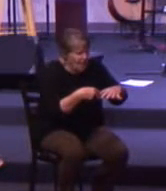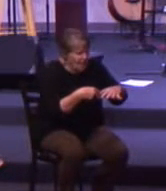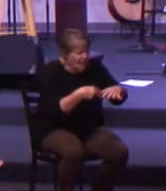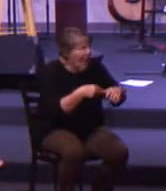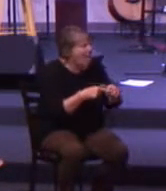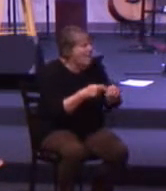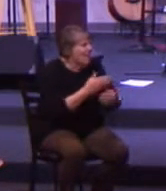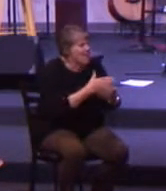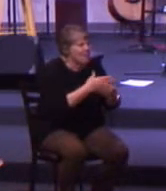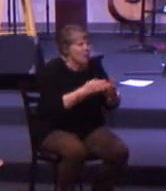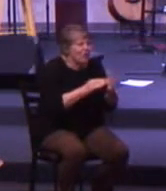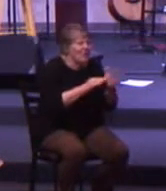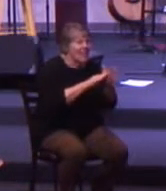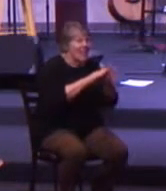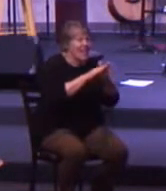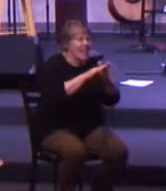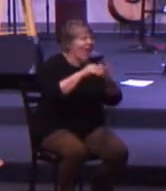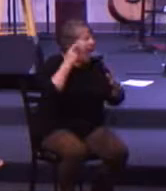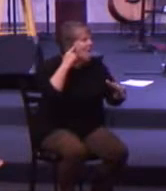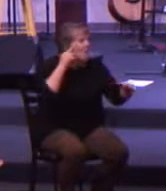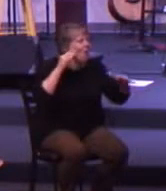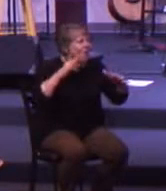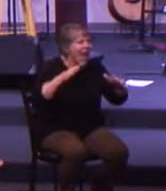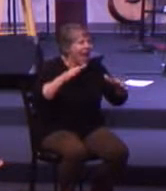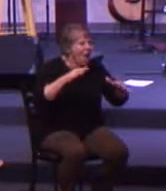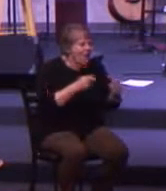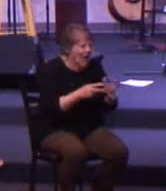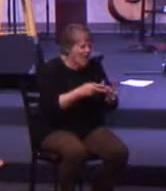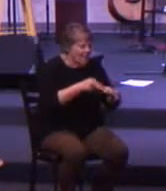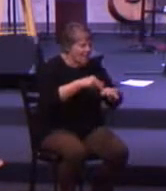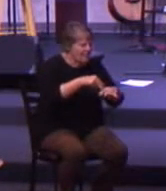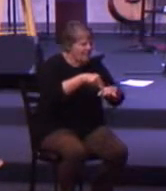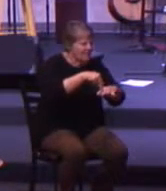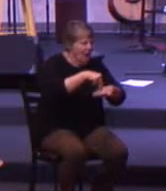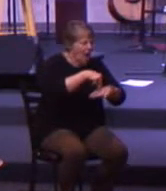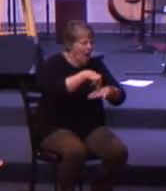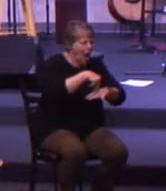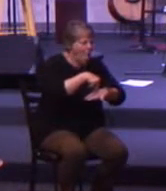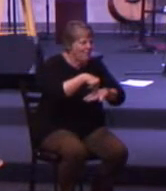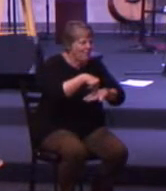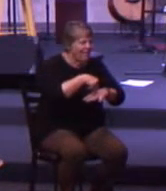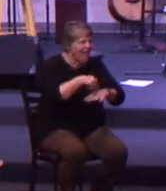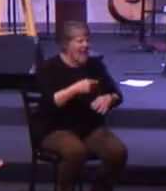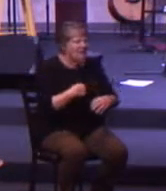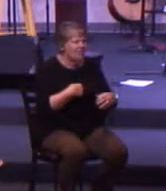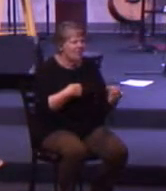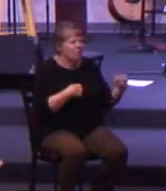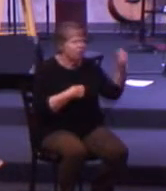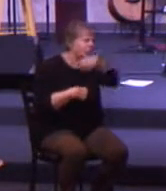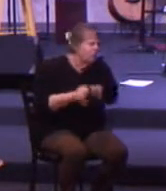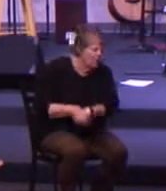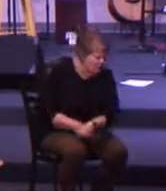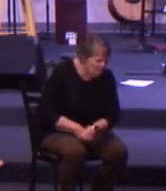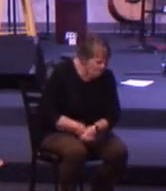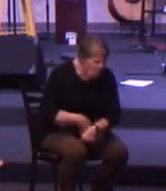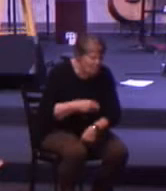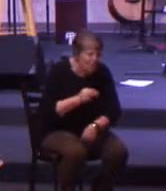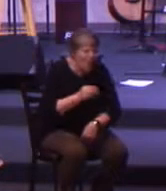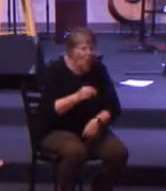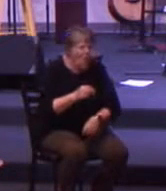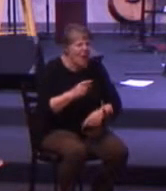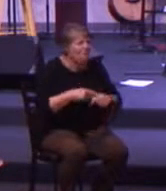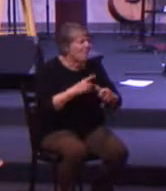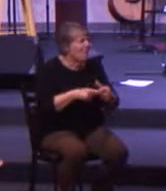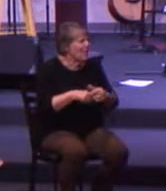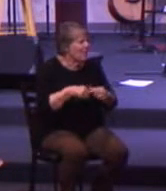music crescendos, they stand up a little more. And then they take like a bad swing once, and we're like, oh no, you can't take a bad swing. But then they